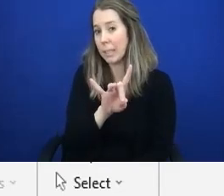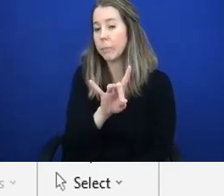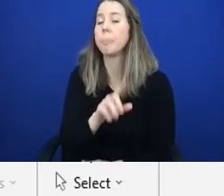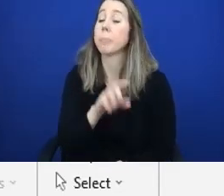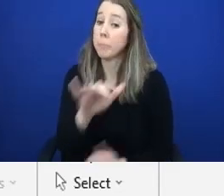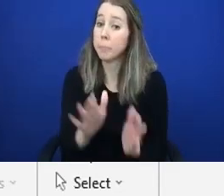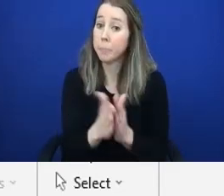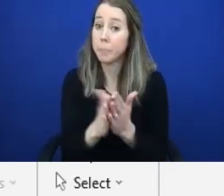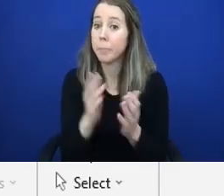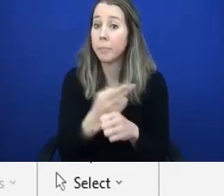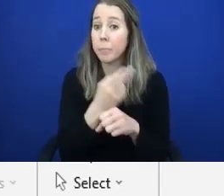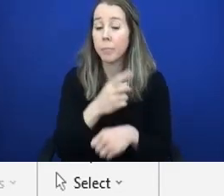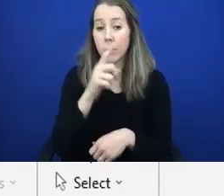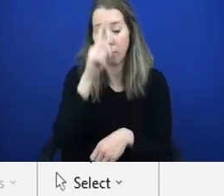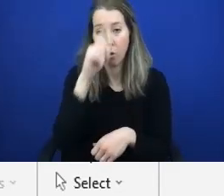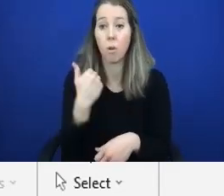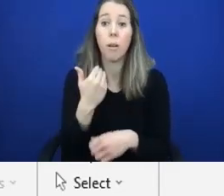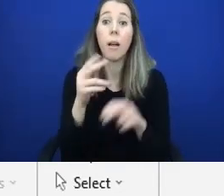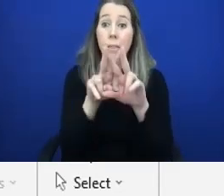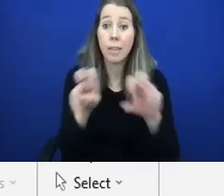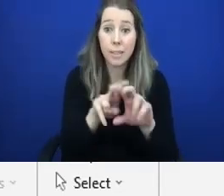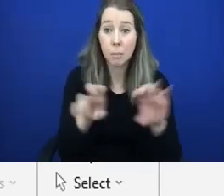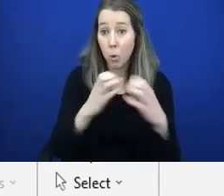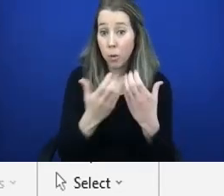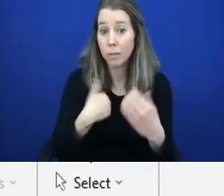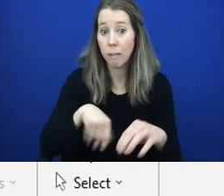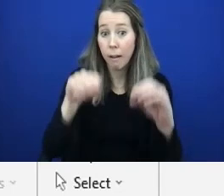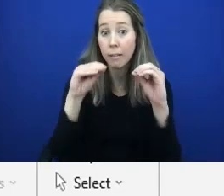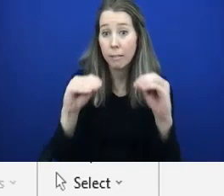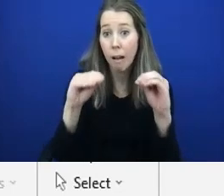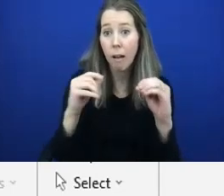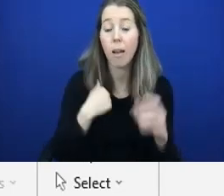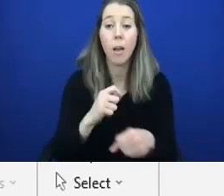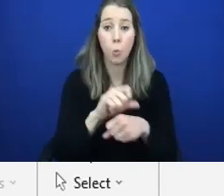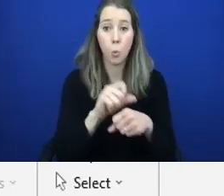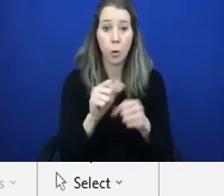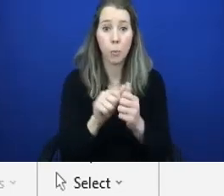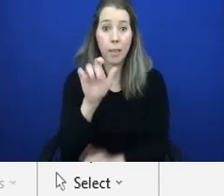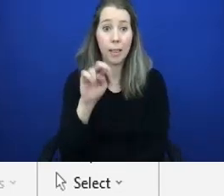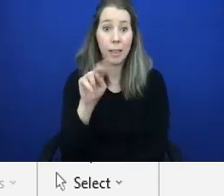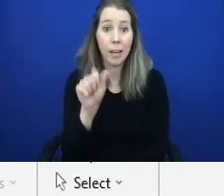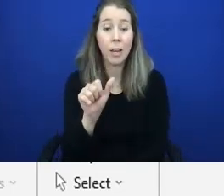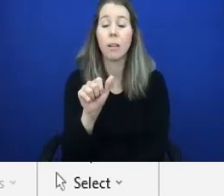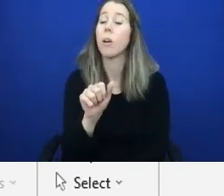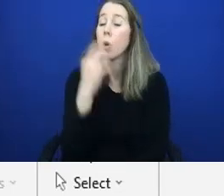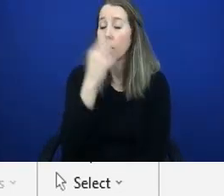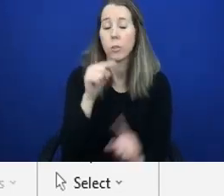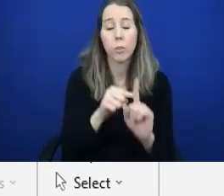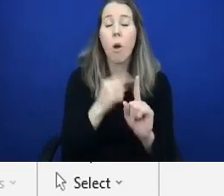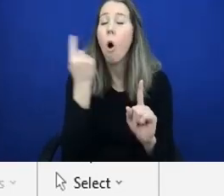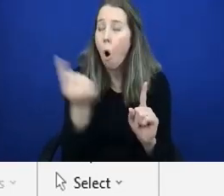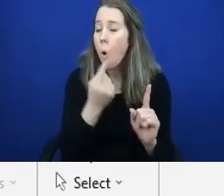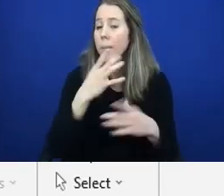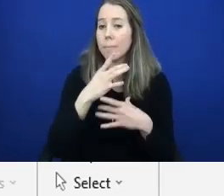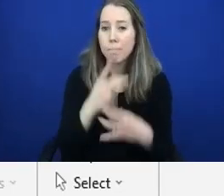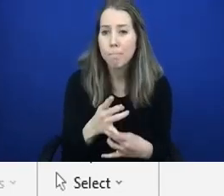in the assessment courses that I taught. And I worked with Linda because she was always interested in how the graduate